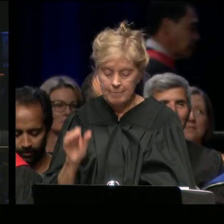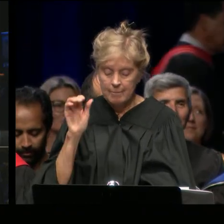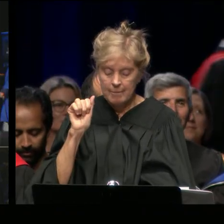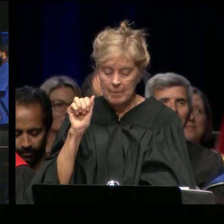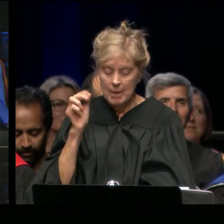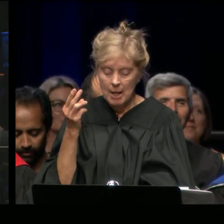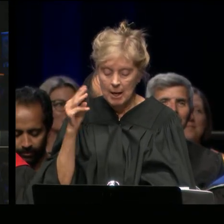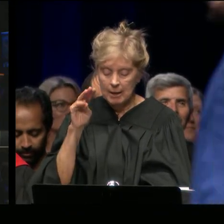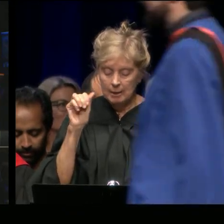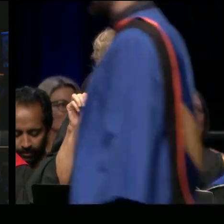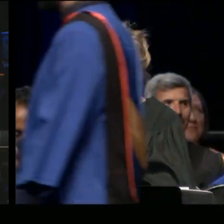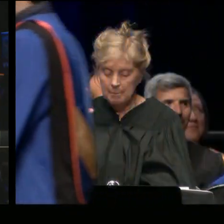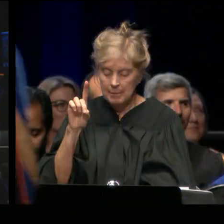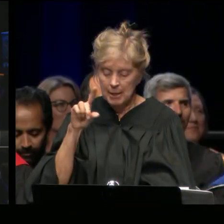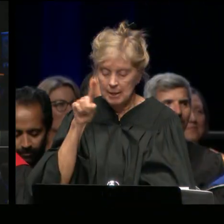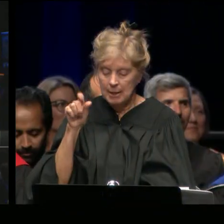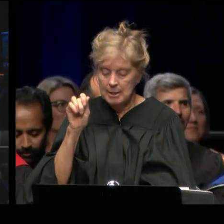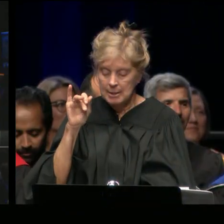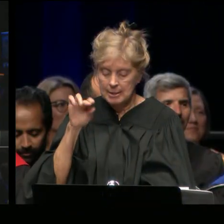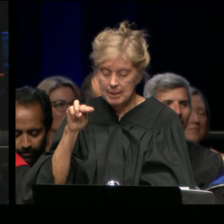Ahmed Ziyad Zain al-Din.